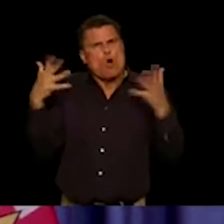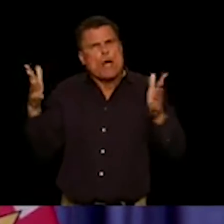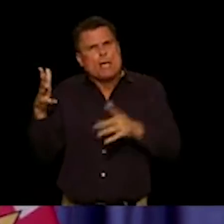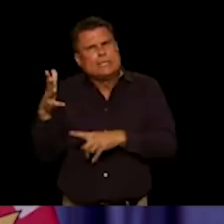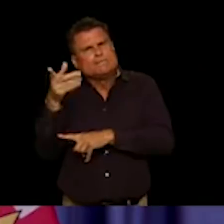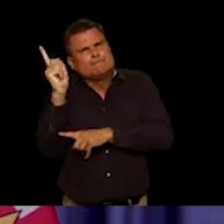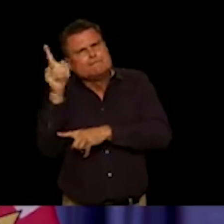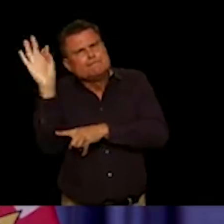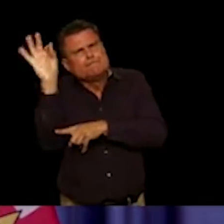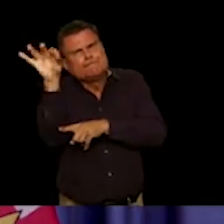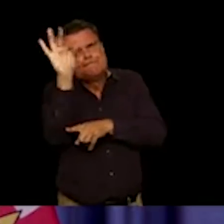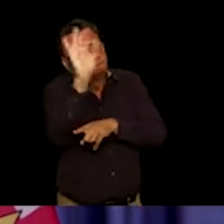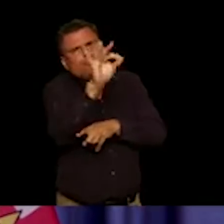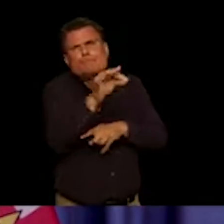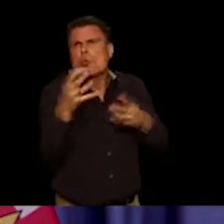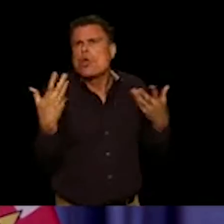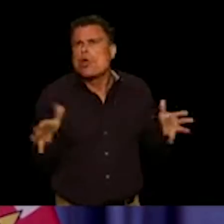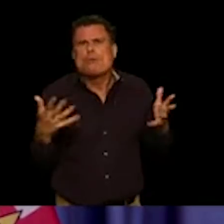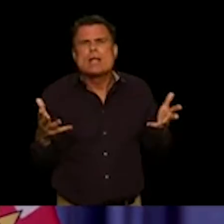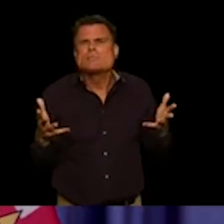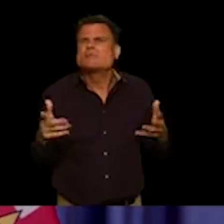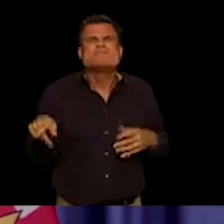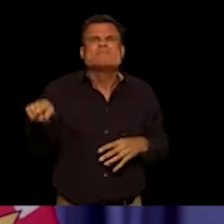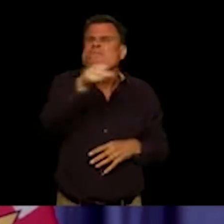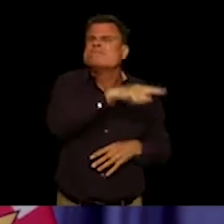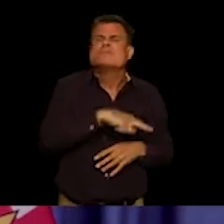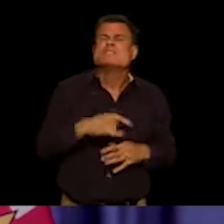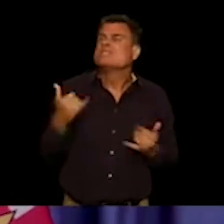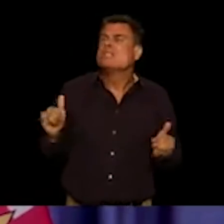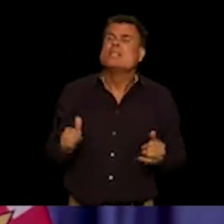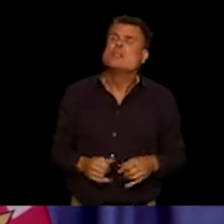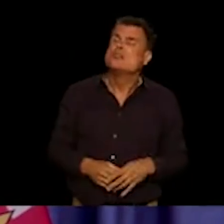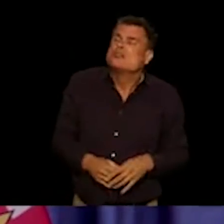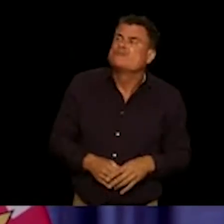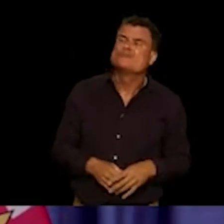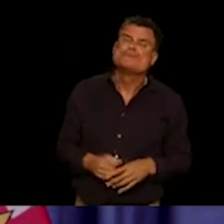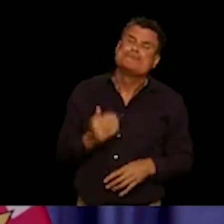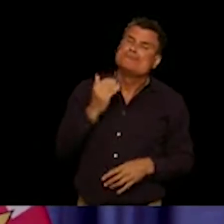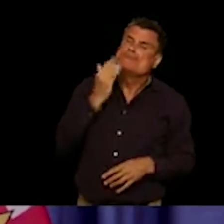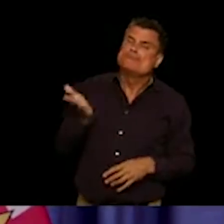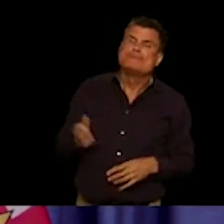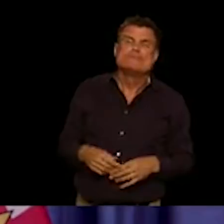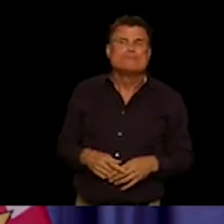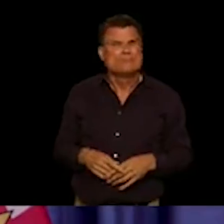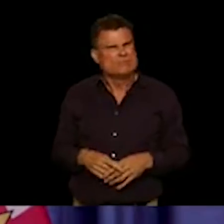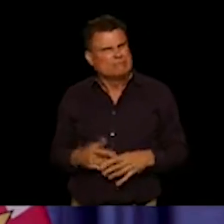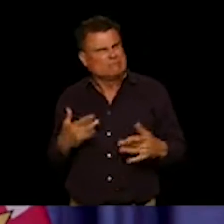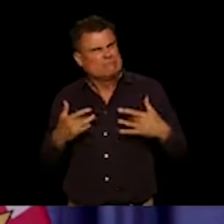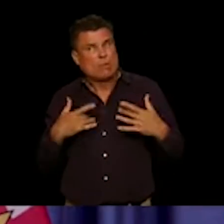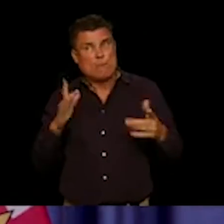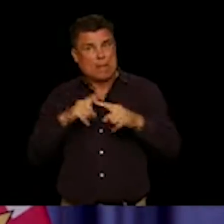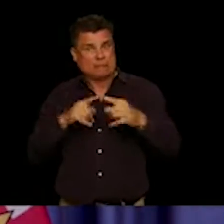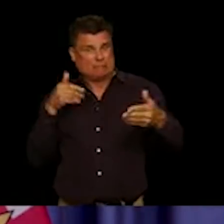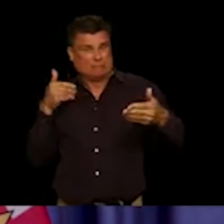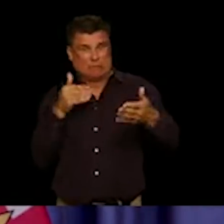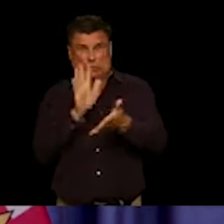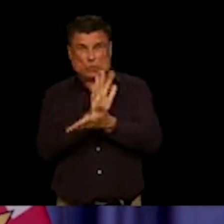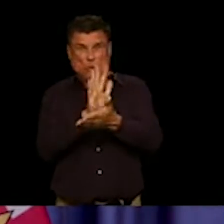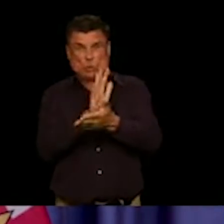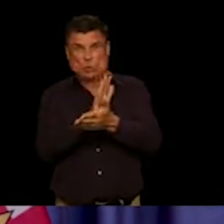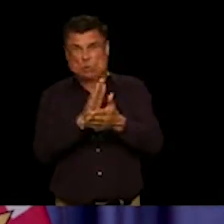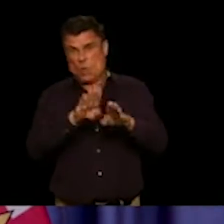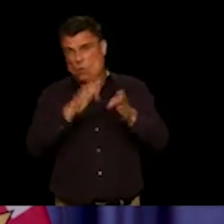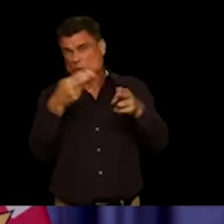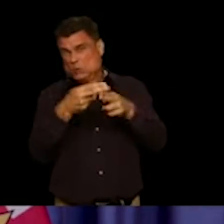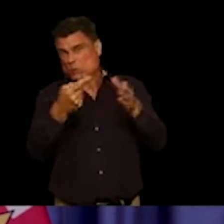to get those cases more under control, especially with schools opening? Well, thank you for the question. And Dr. Henry and Minister Dix and I have been